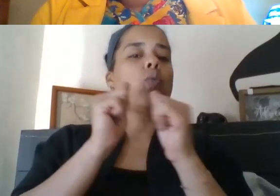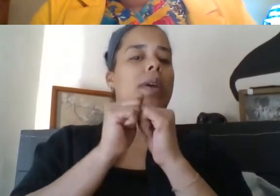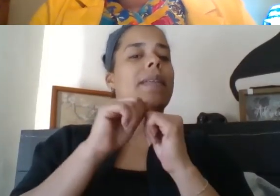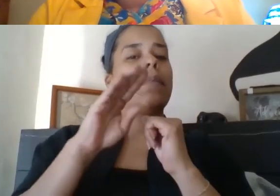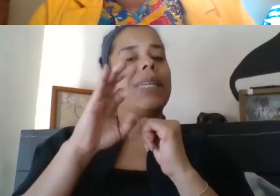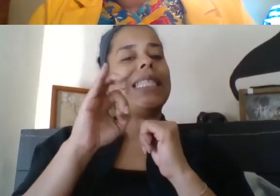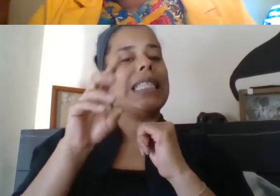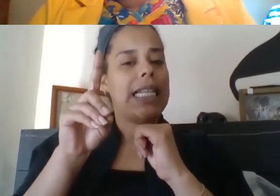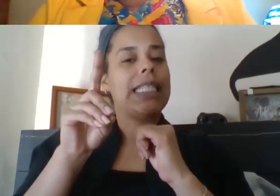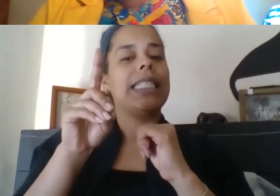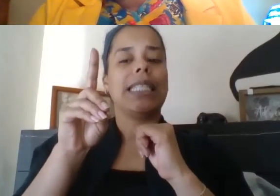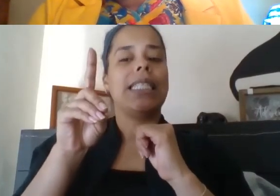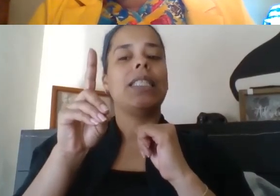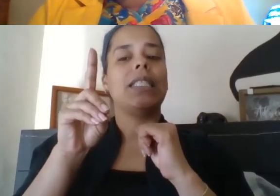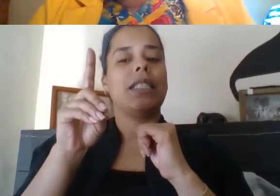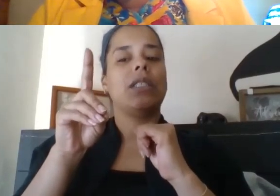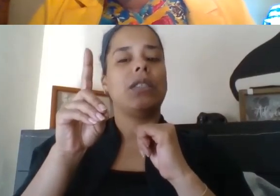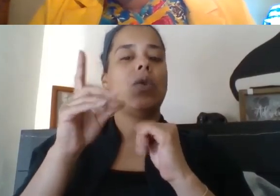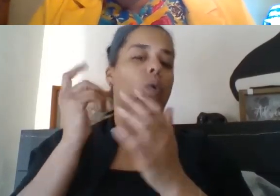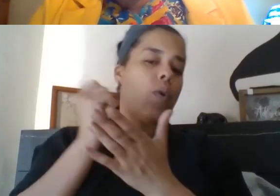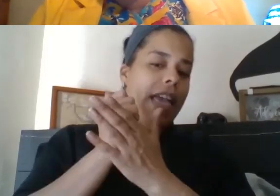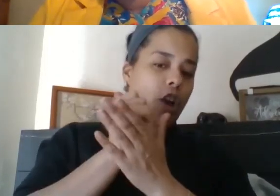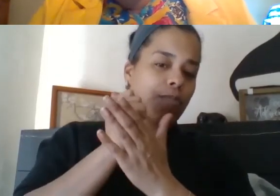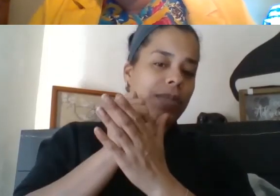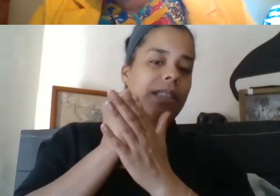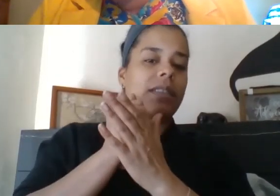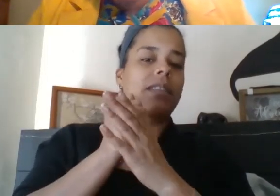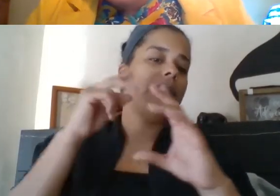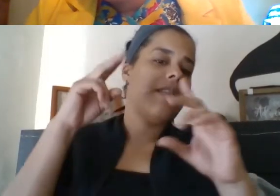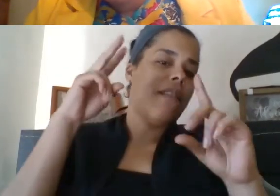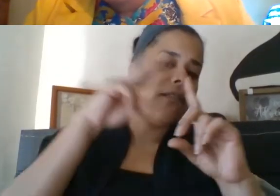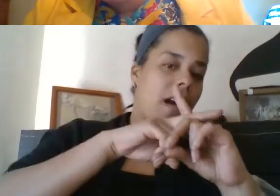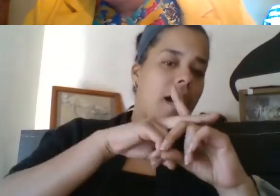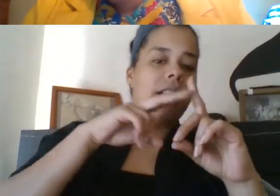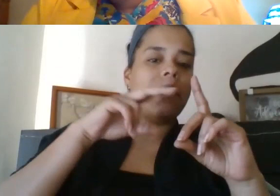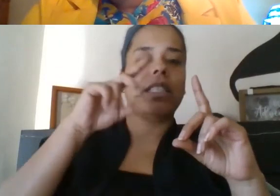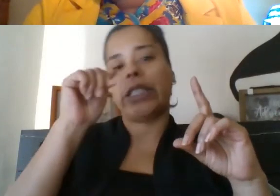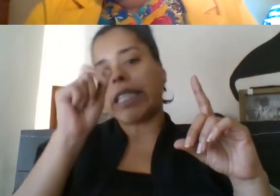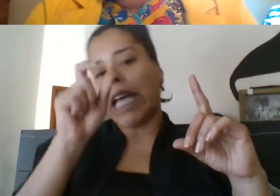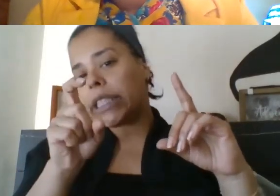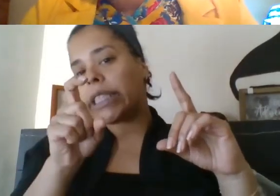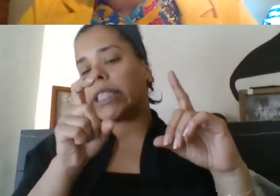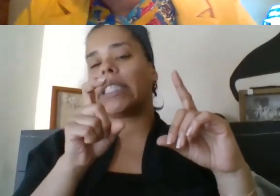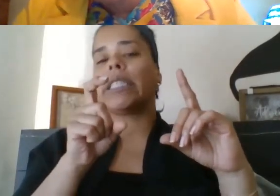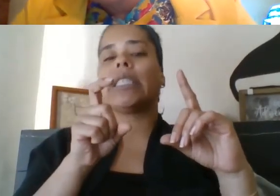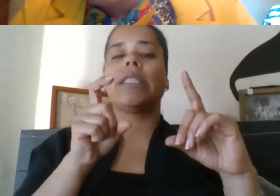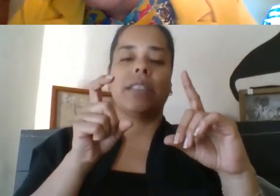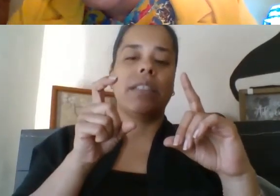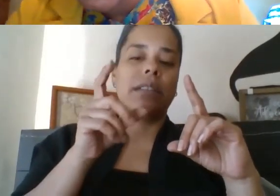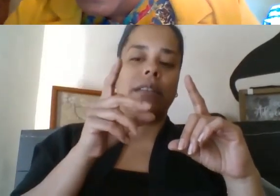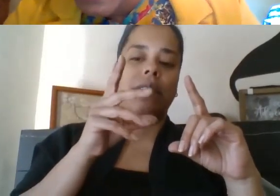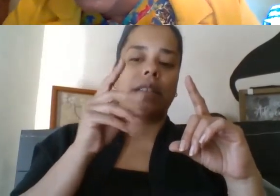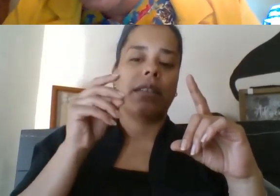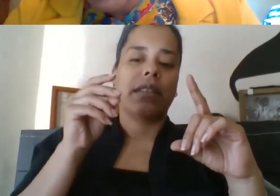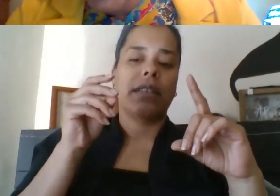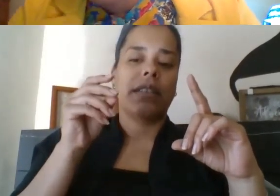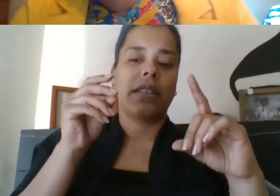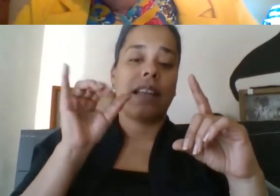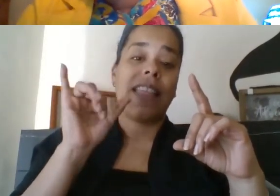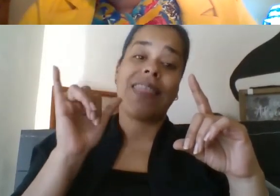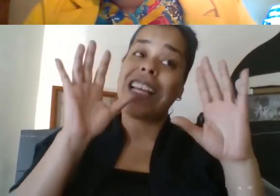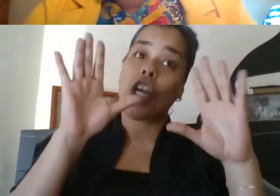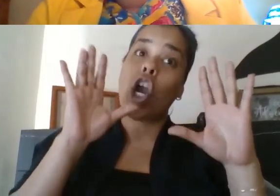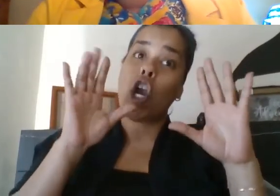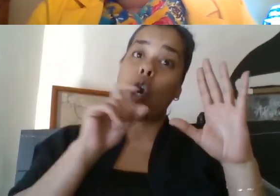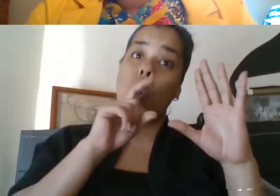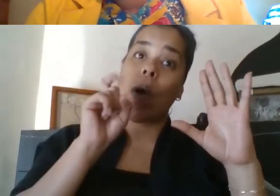BCID who helps individuals, submit their tax returns. And that will be a phenomenal question to ask